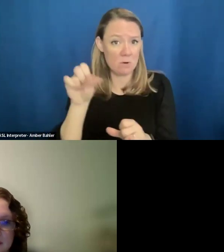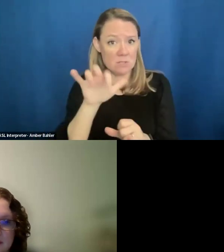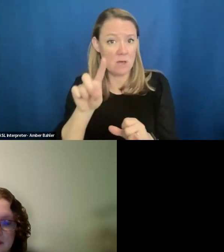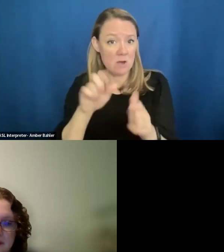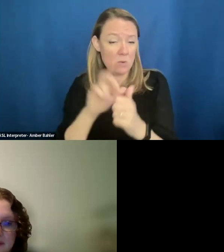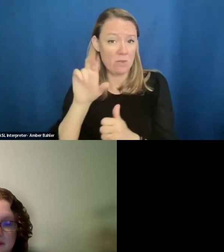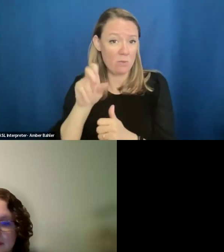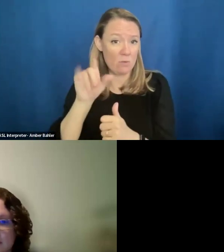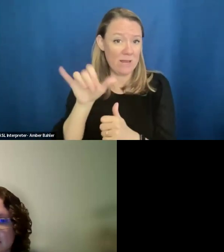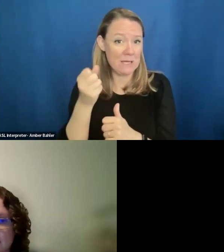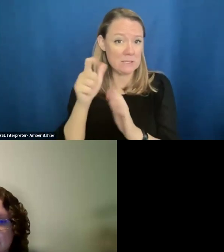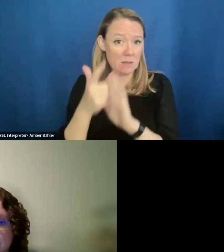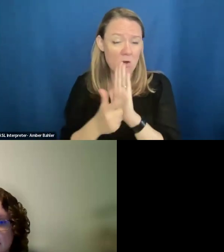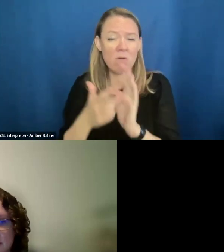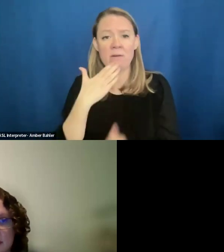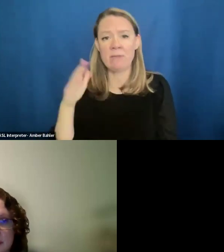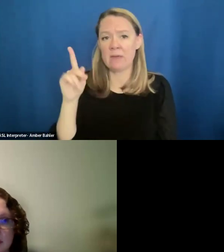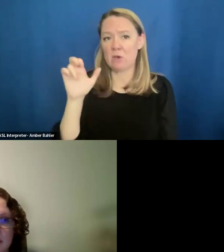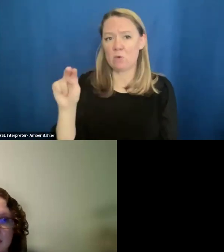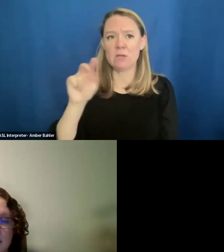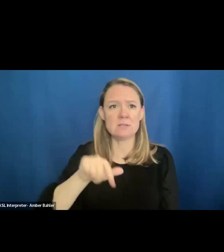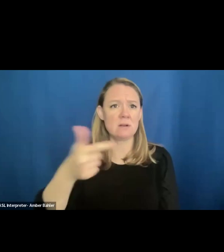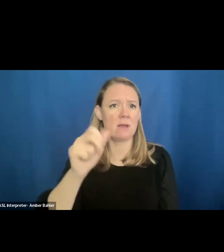Thanks, Kristen. Anna?